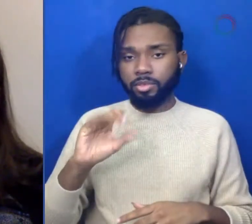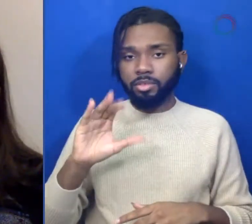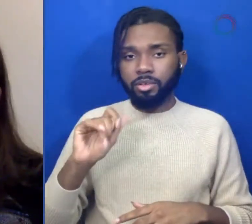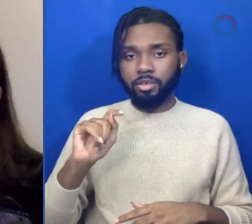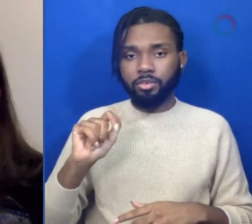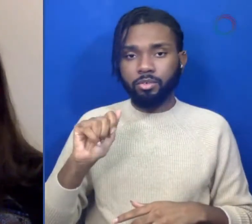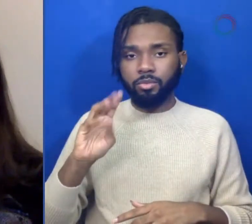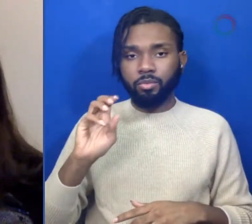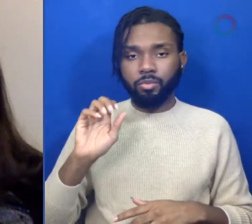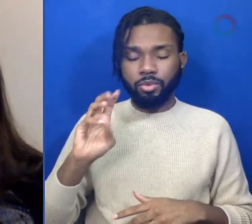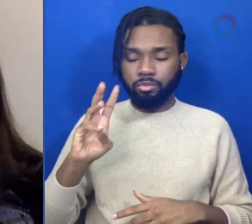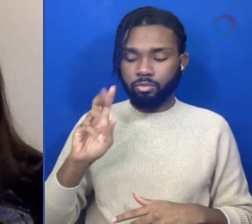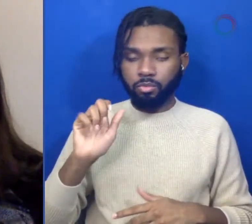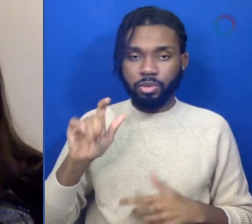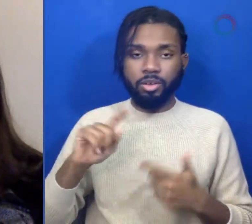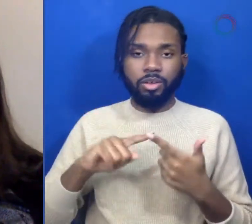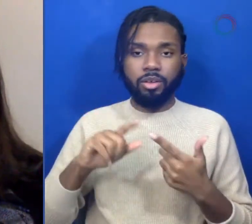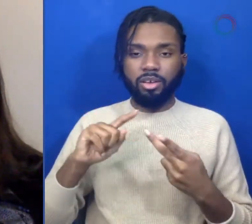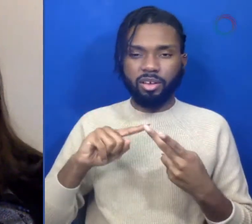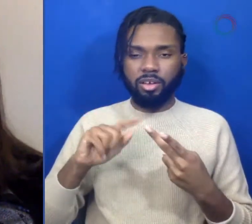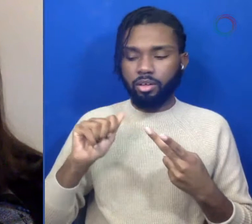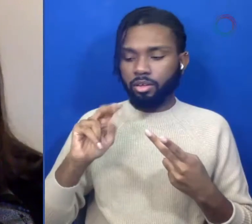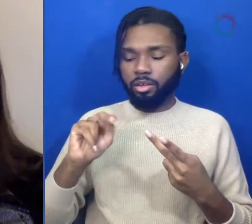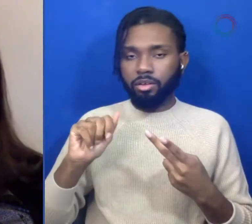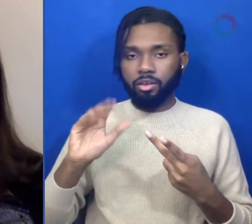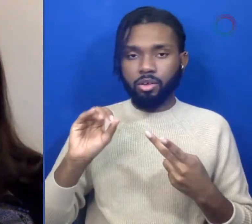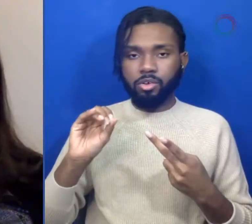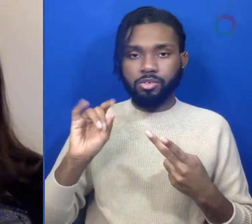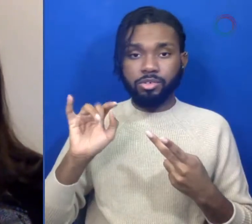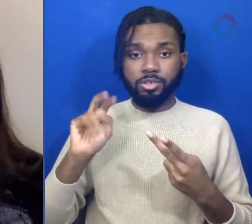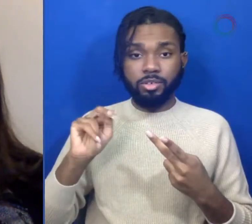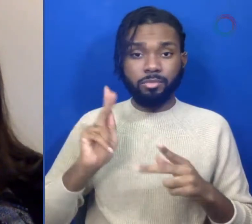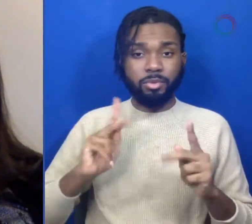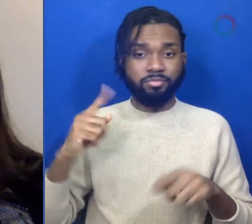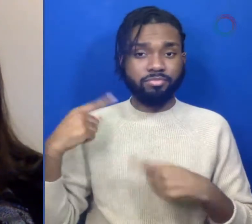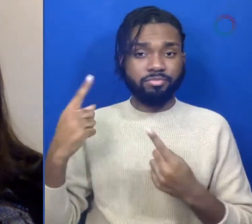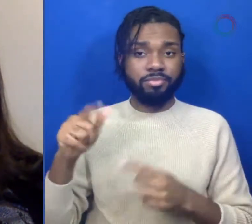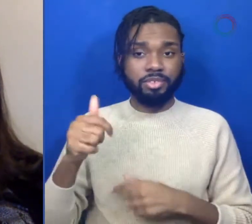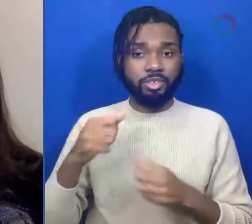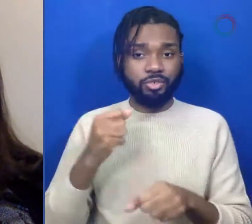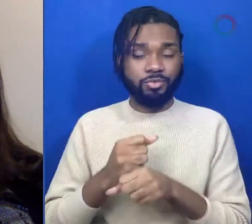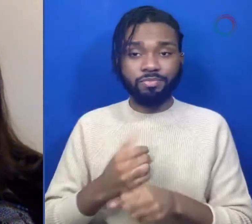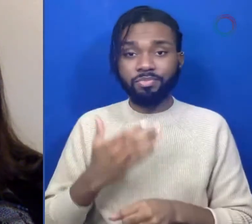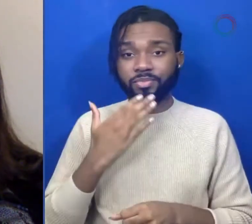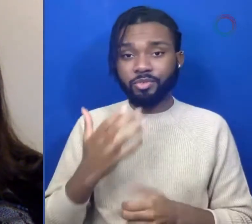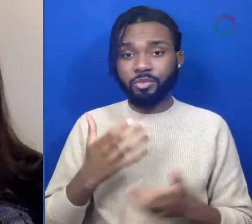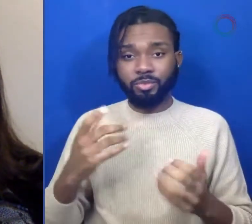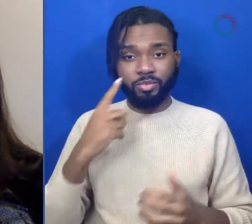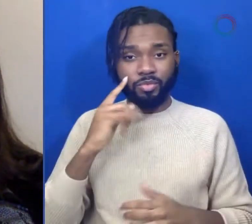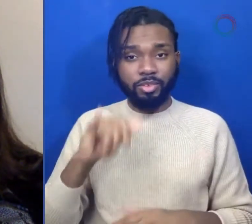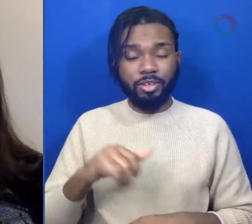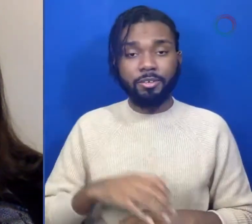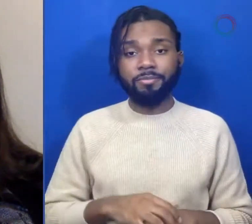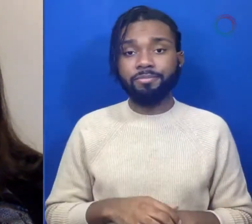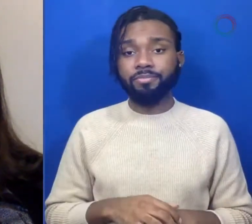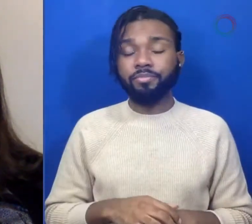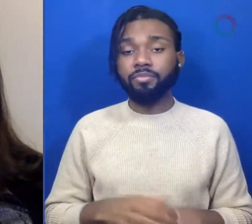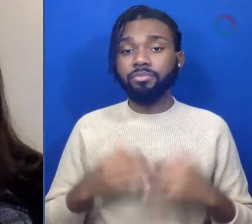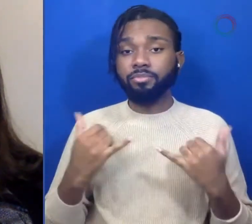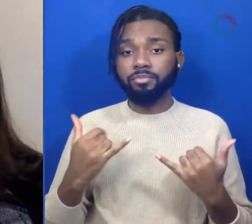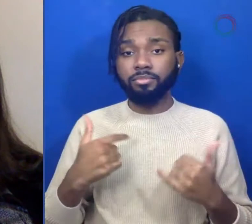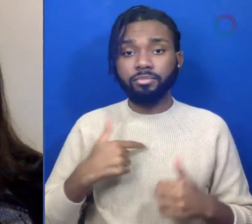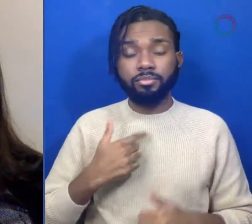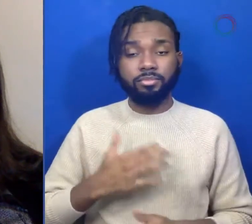course of the last 10 years. So thank you very much for that. And now I'm happy